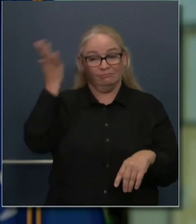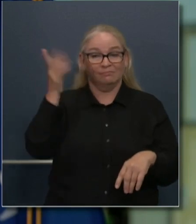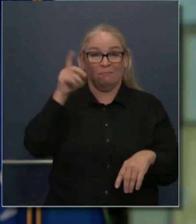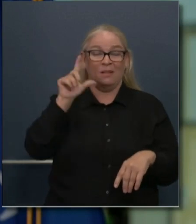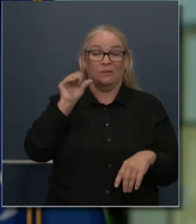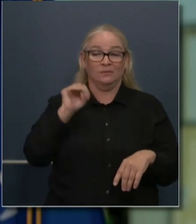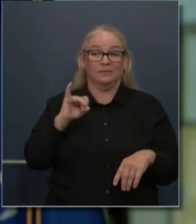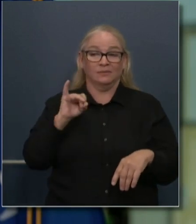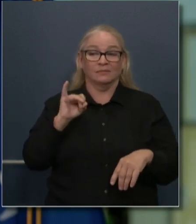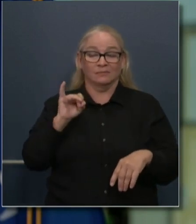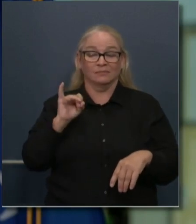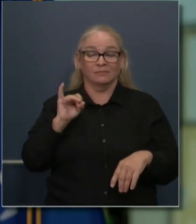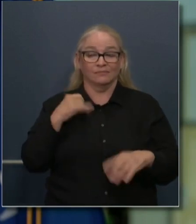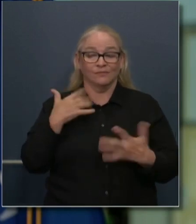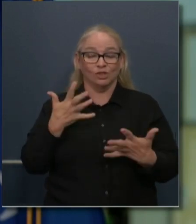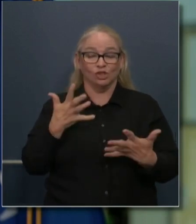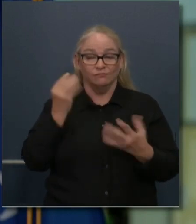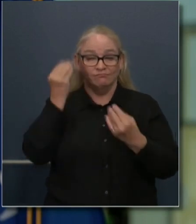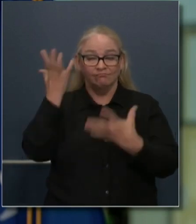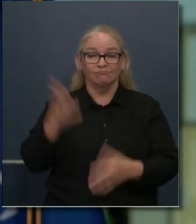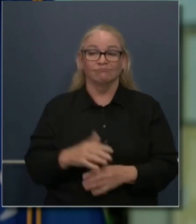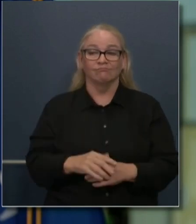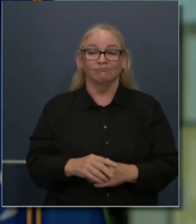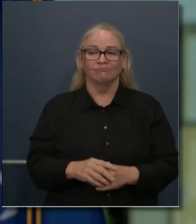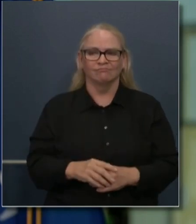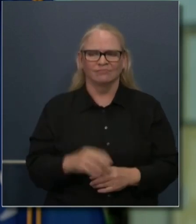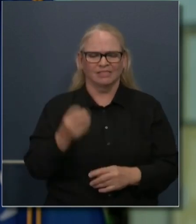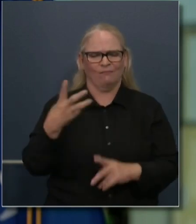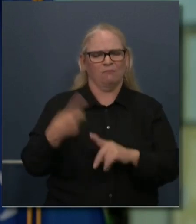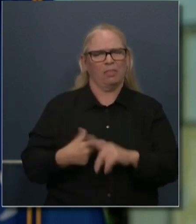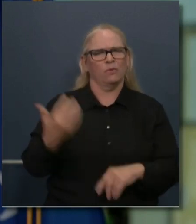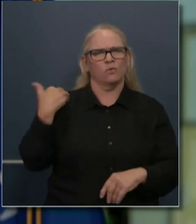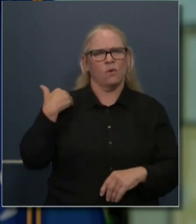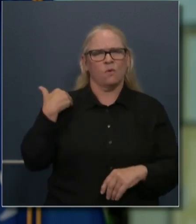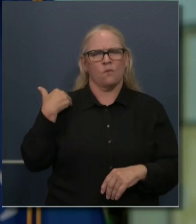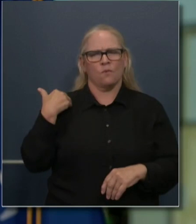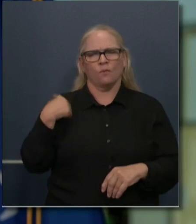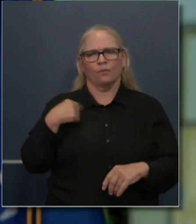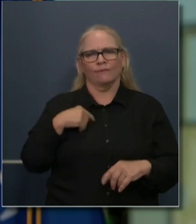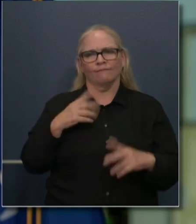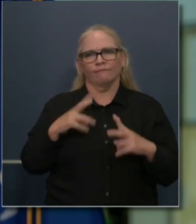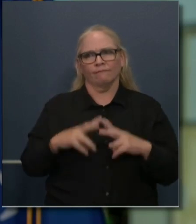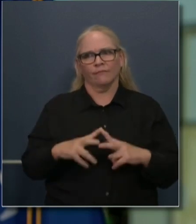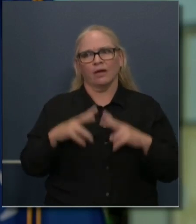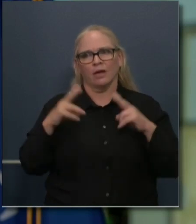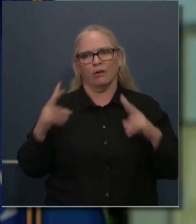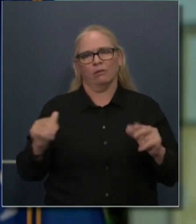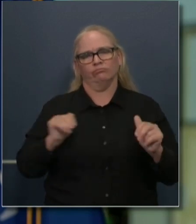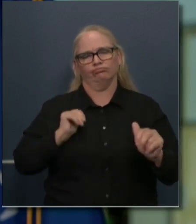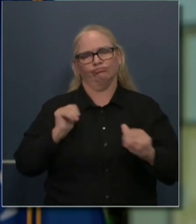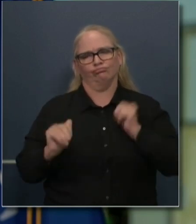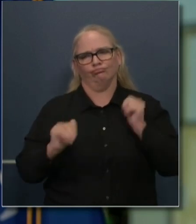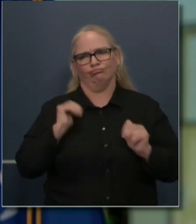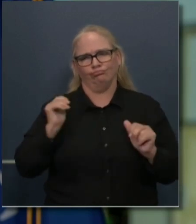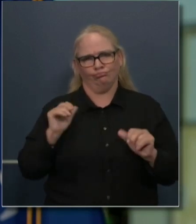Speaker Pelosi. As you may recall, a number of months ago, we were very aggressive in terms of